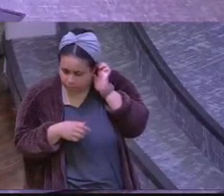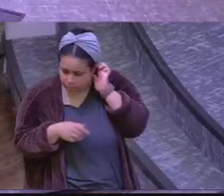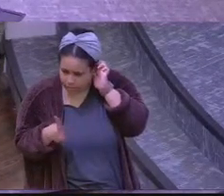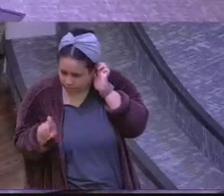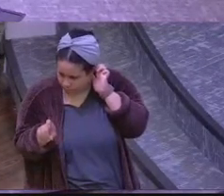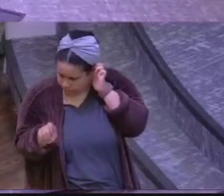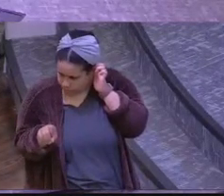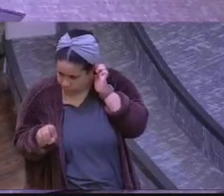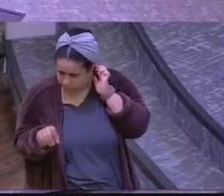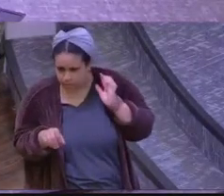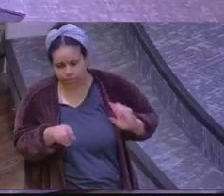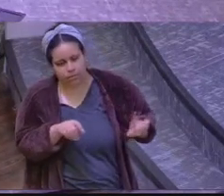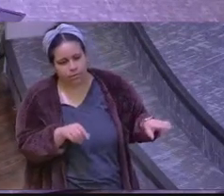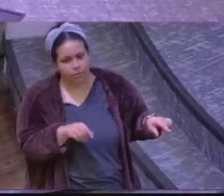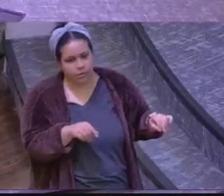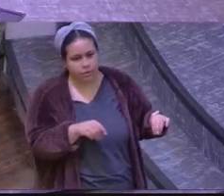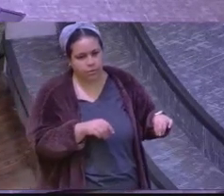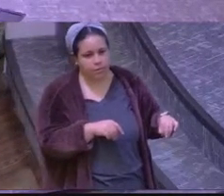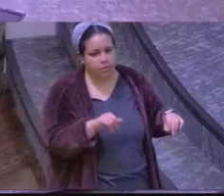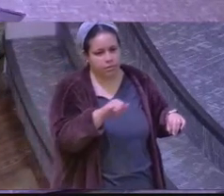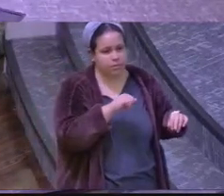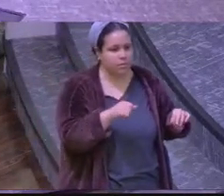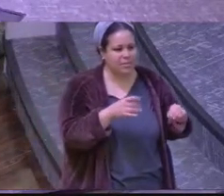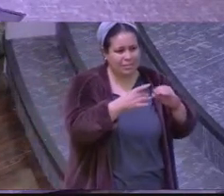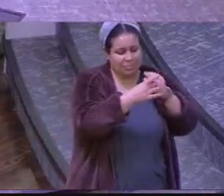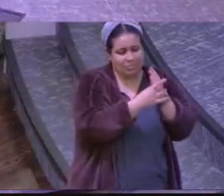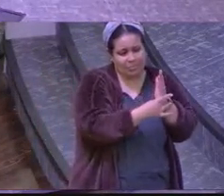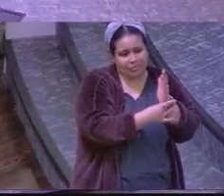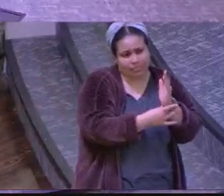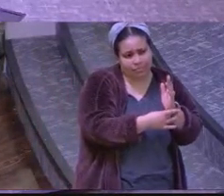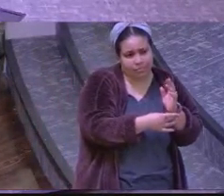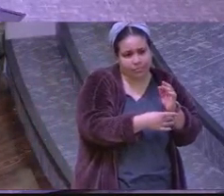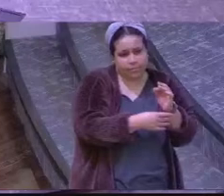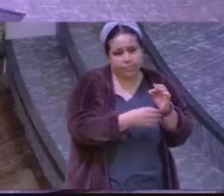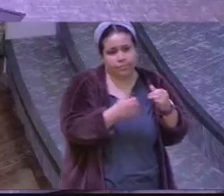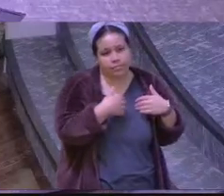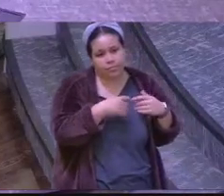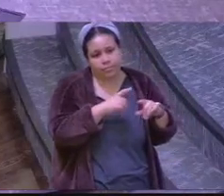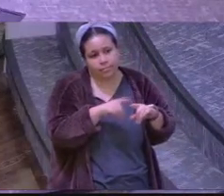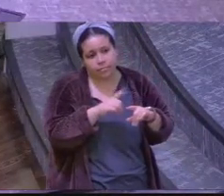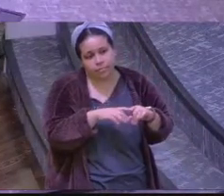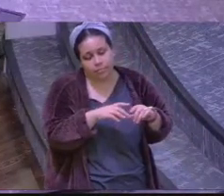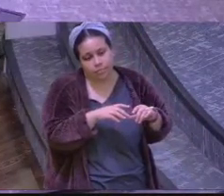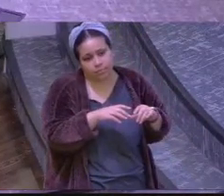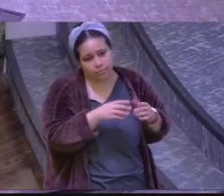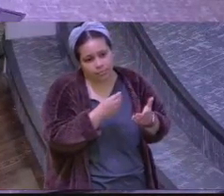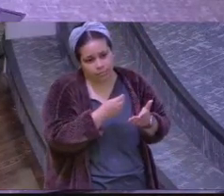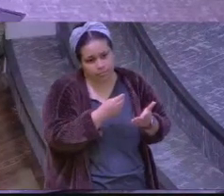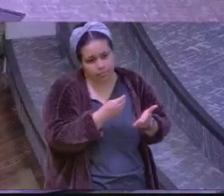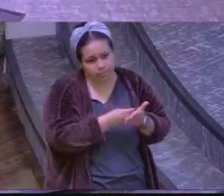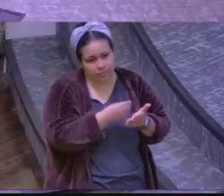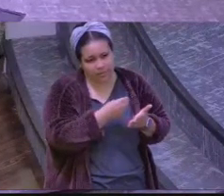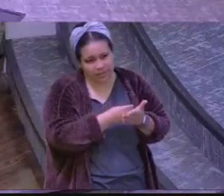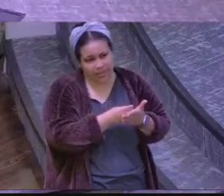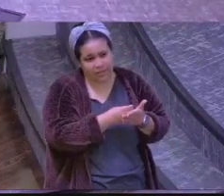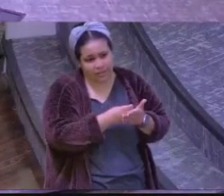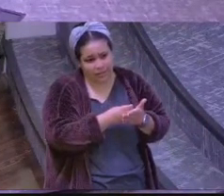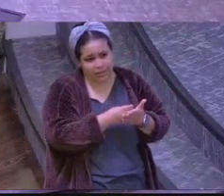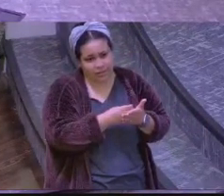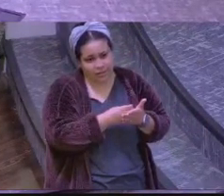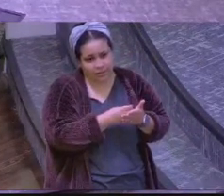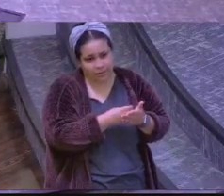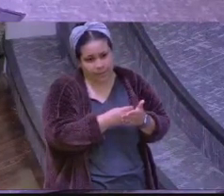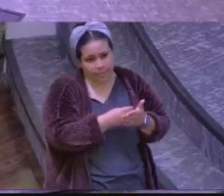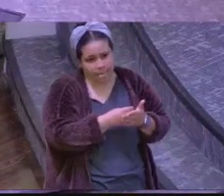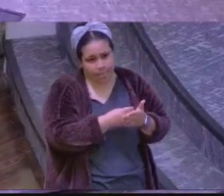It's when I was here in 20, it's the same notebook we prepared back then. So it'll have the operating expenses. You'll have line item by line item of the descriptions. So